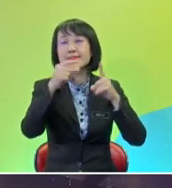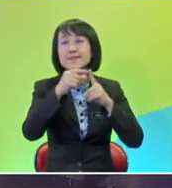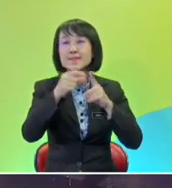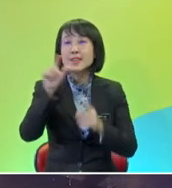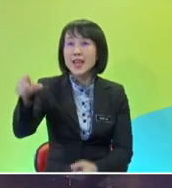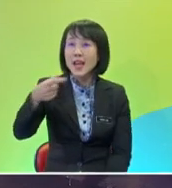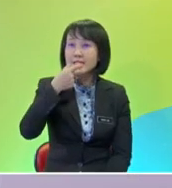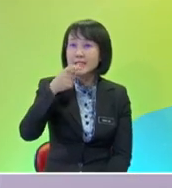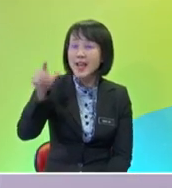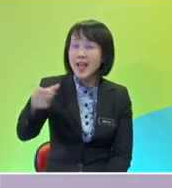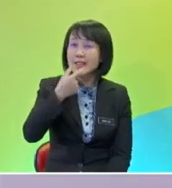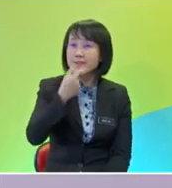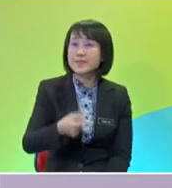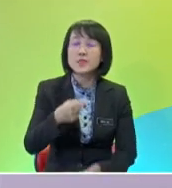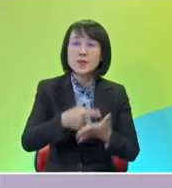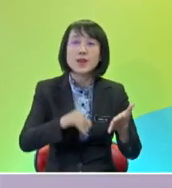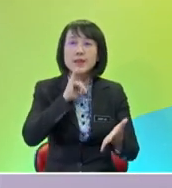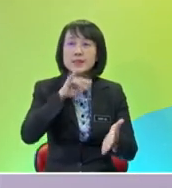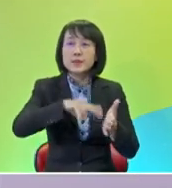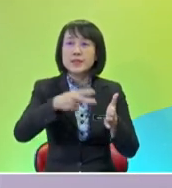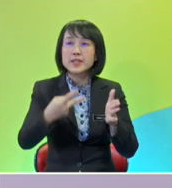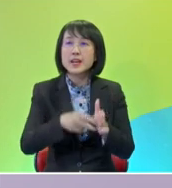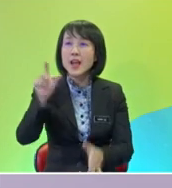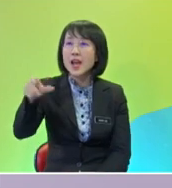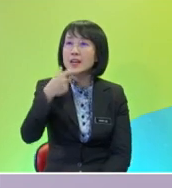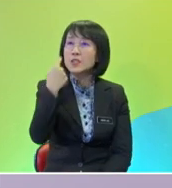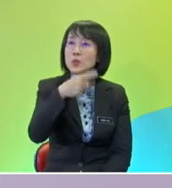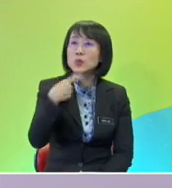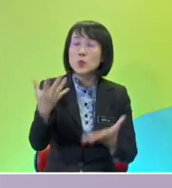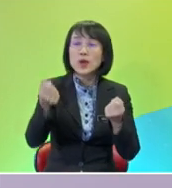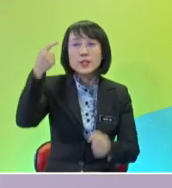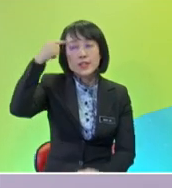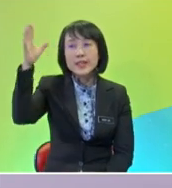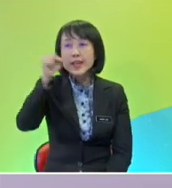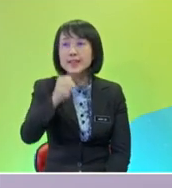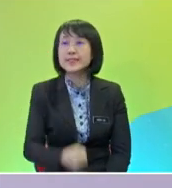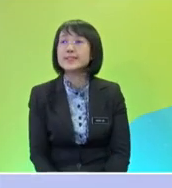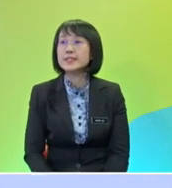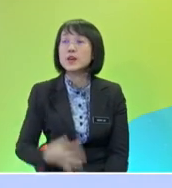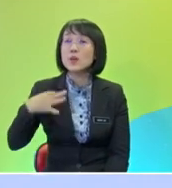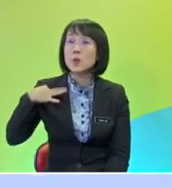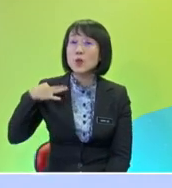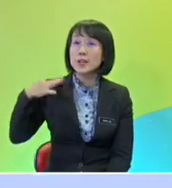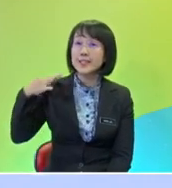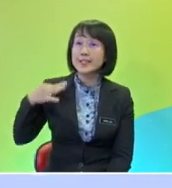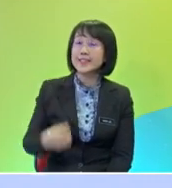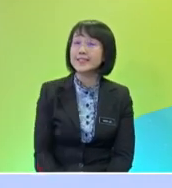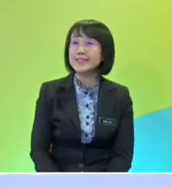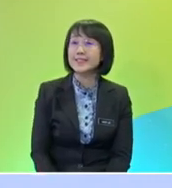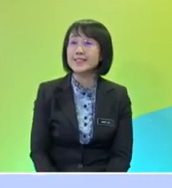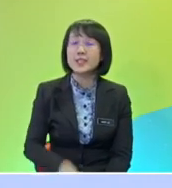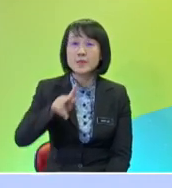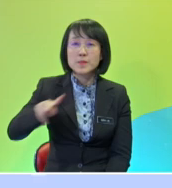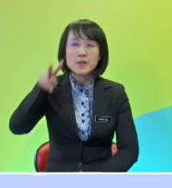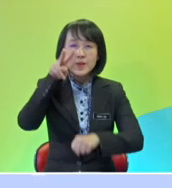Snack. What is the meaning of snack? Hmm. Who wants to guess? Can I have some volunteers? And the pupils there watching,